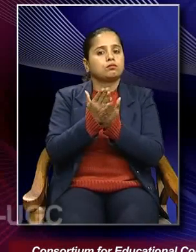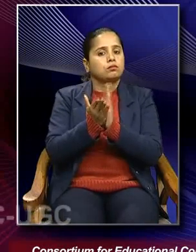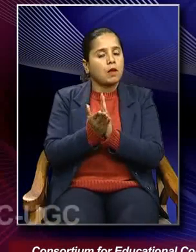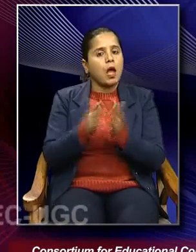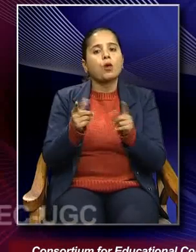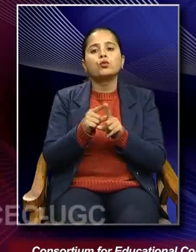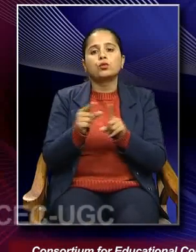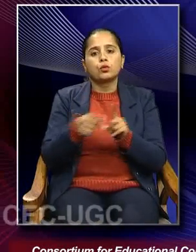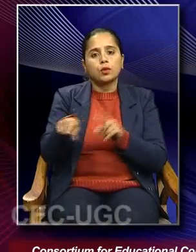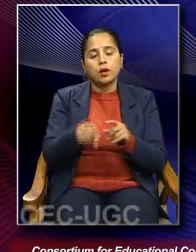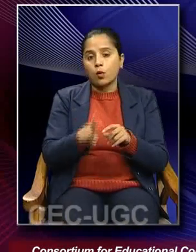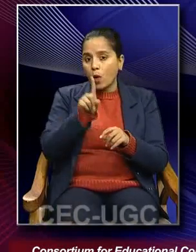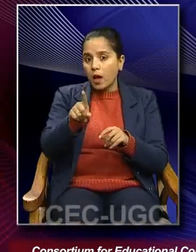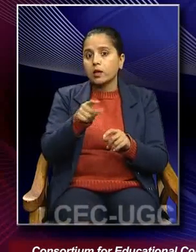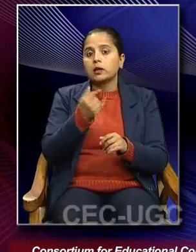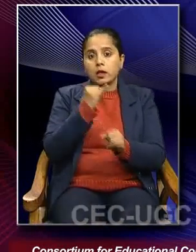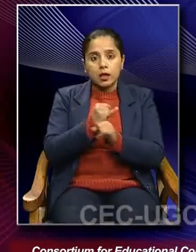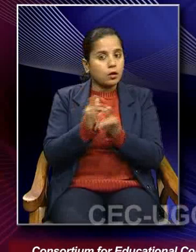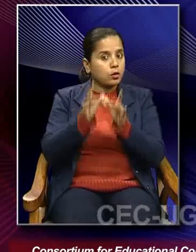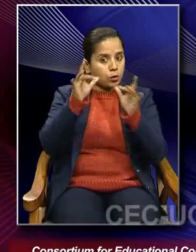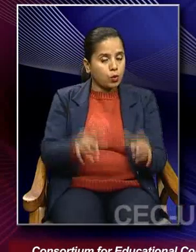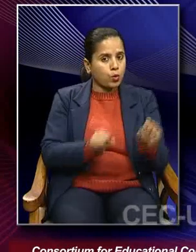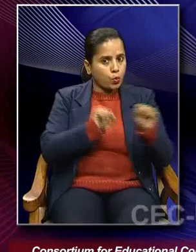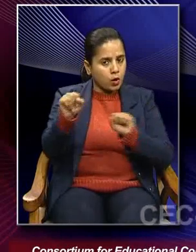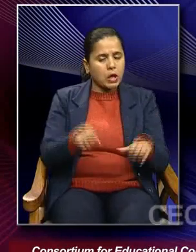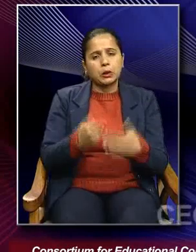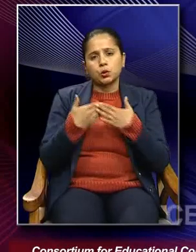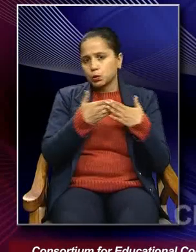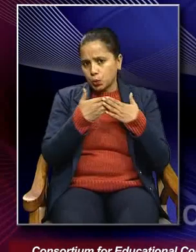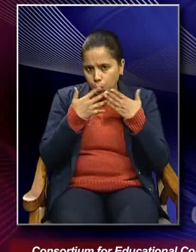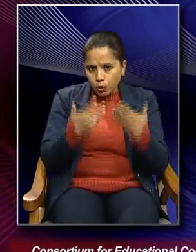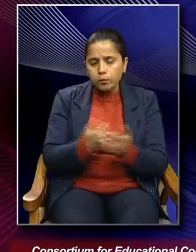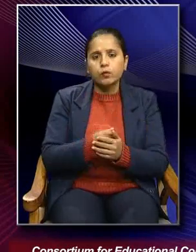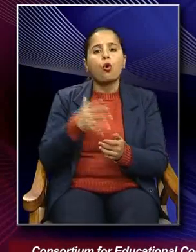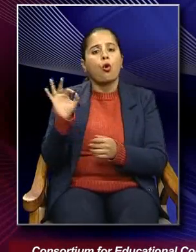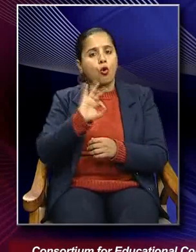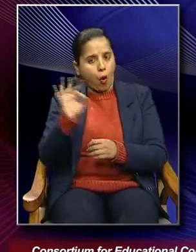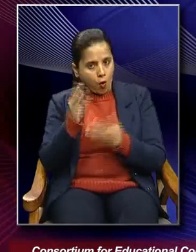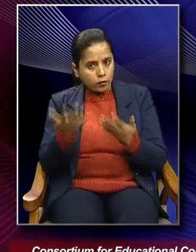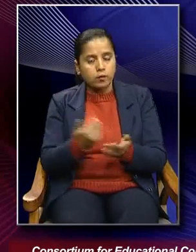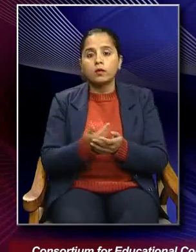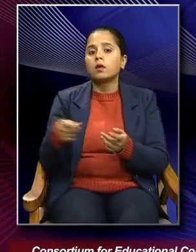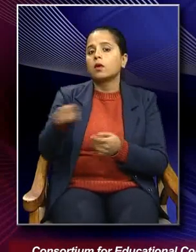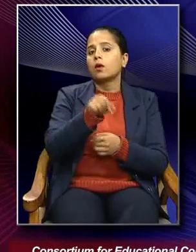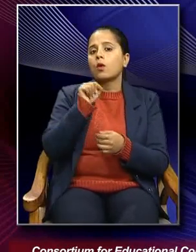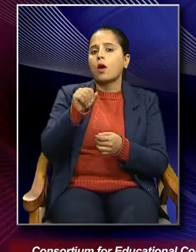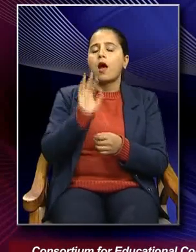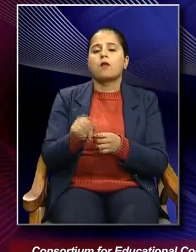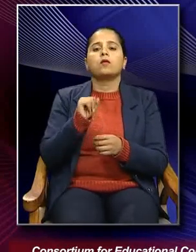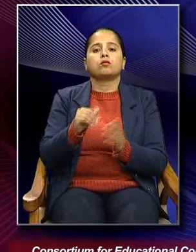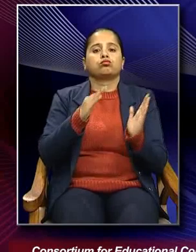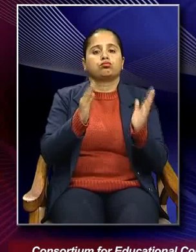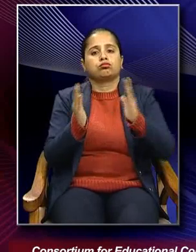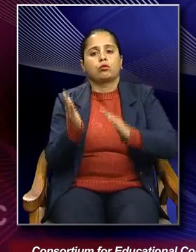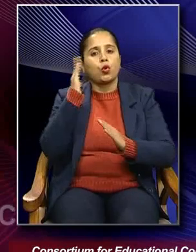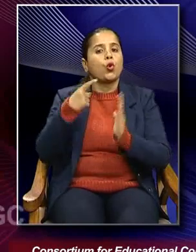conduct. Each institution, whether it be school or an office, will have a set of